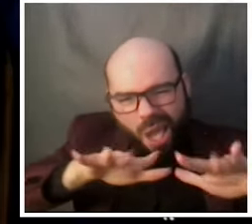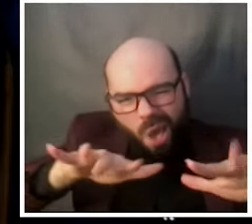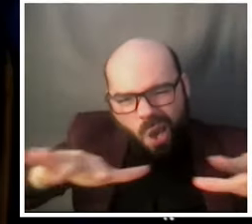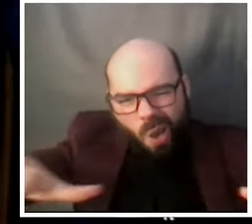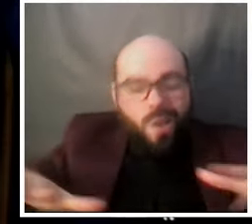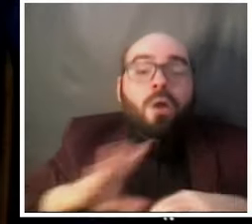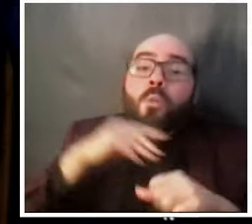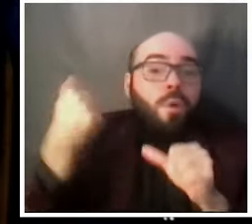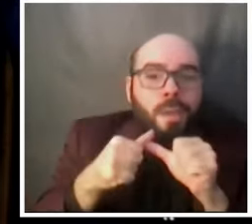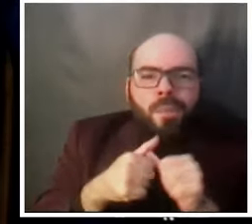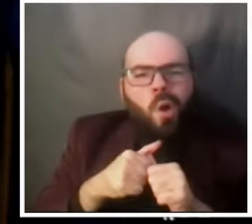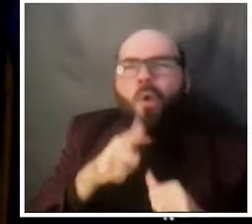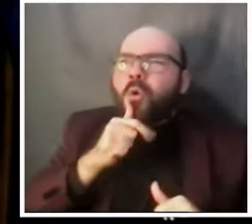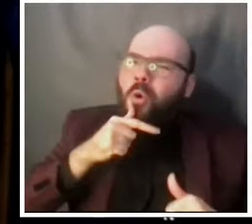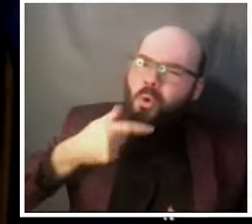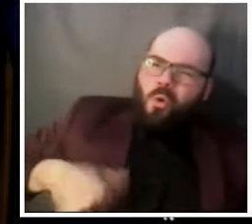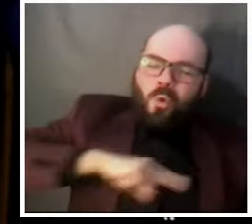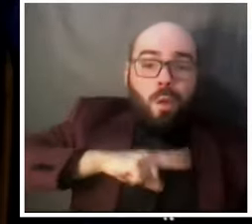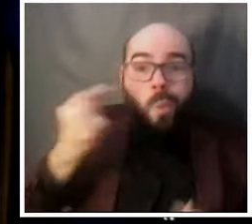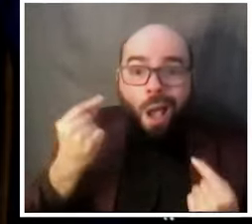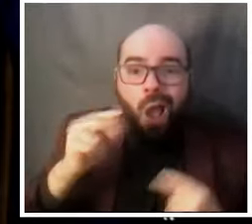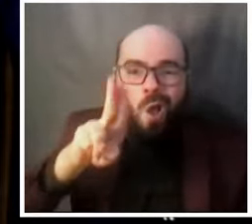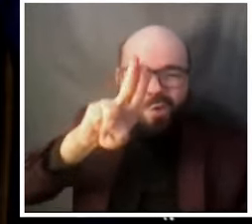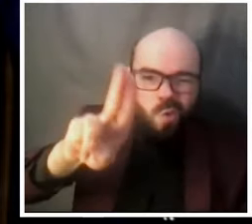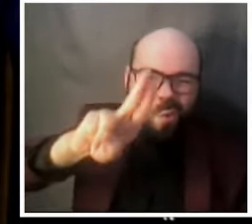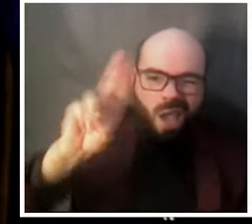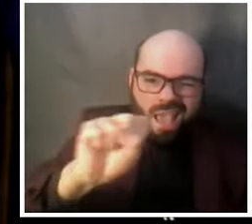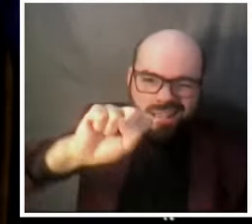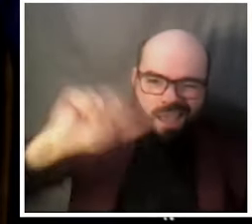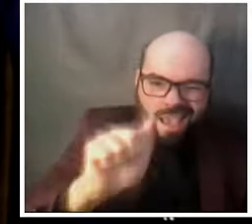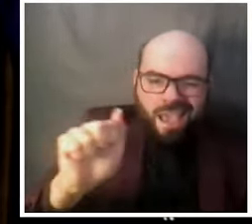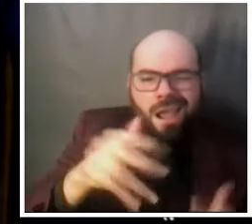who we are. We are the United States of America.